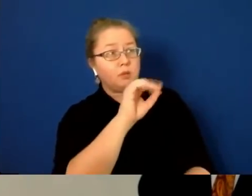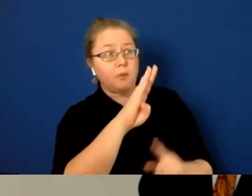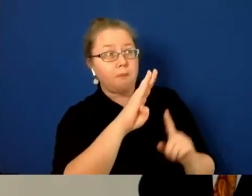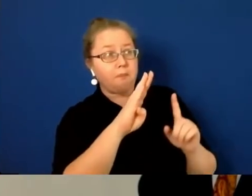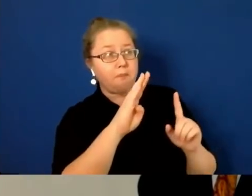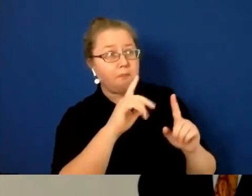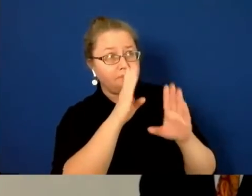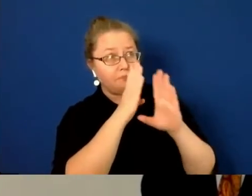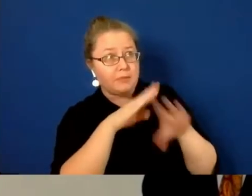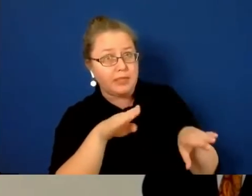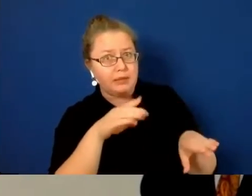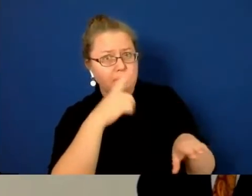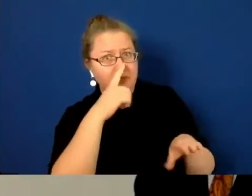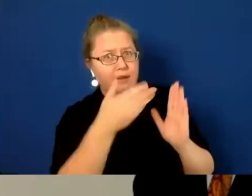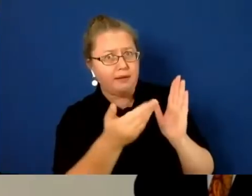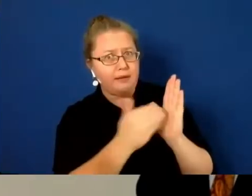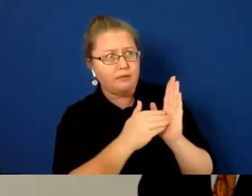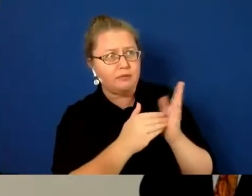News.